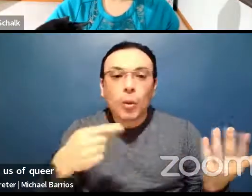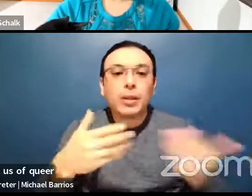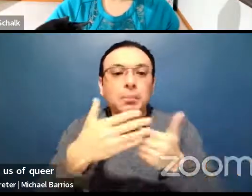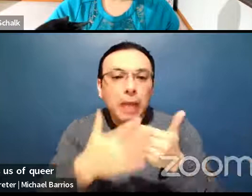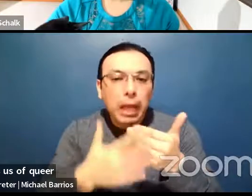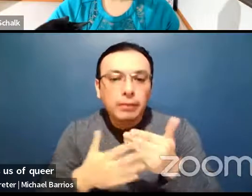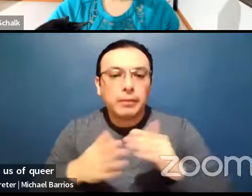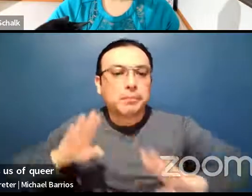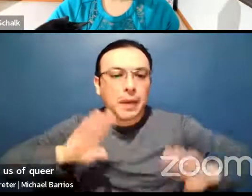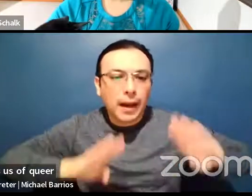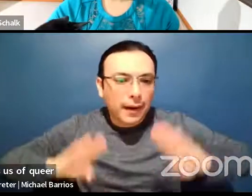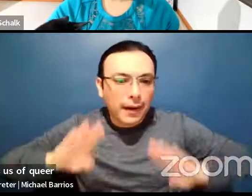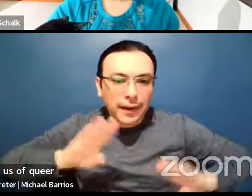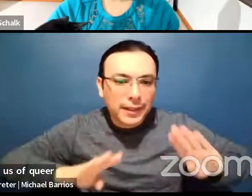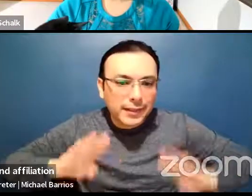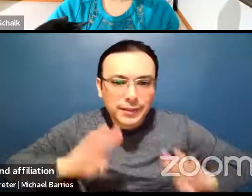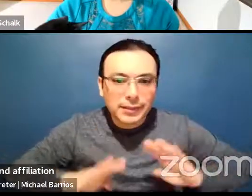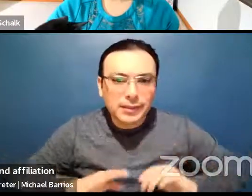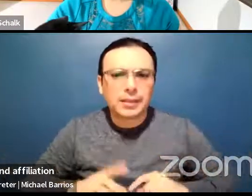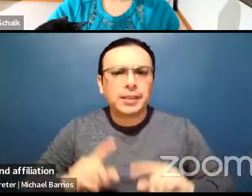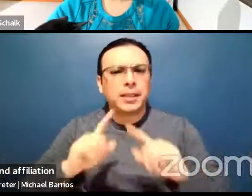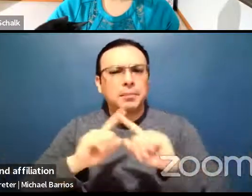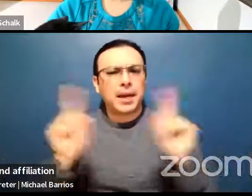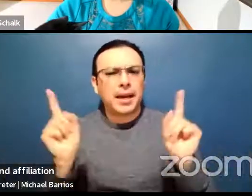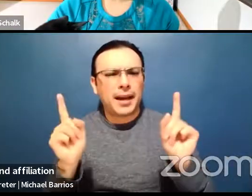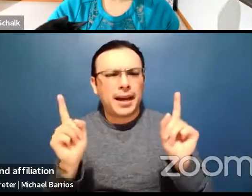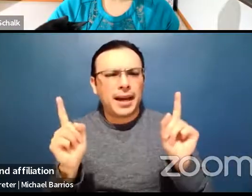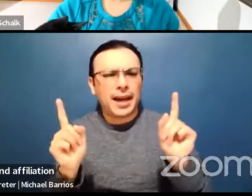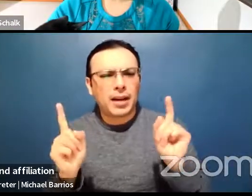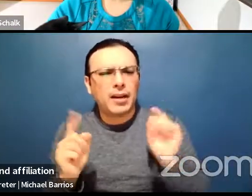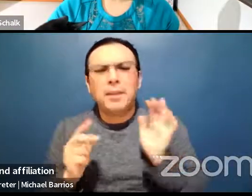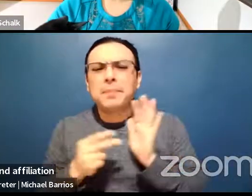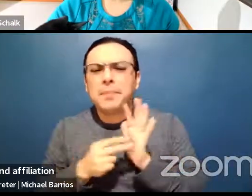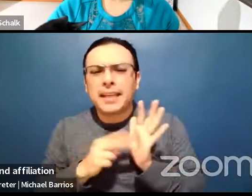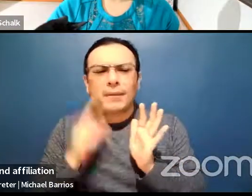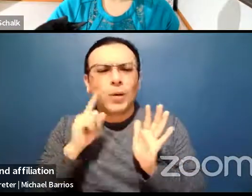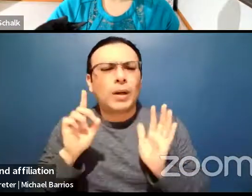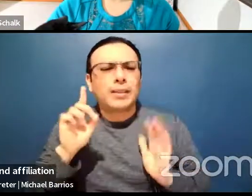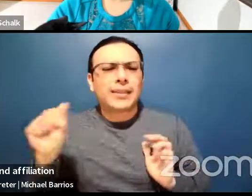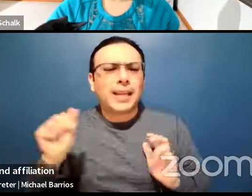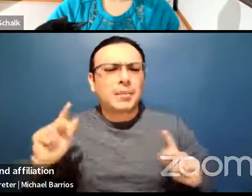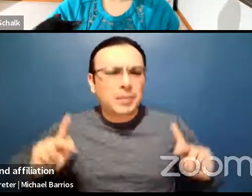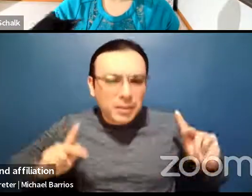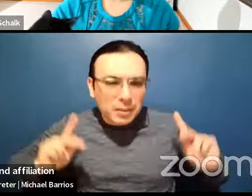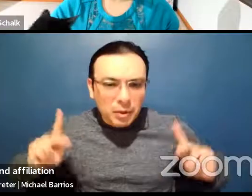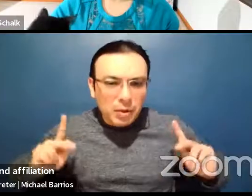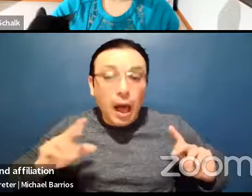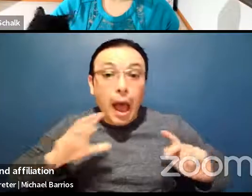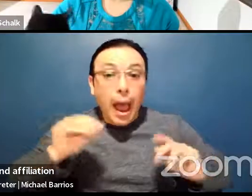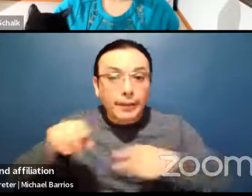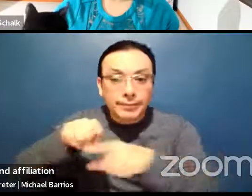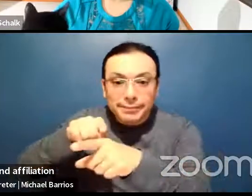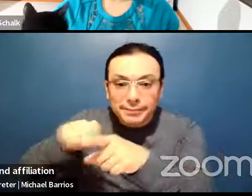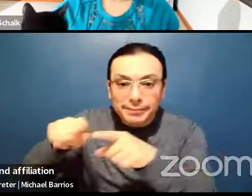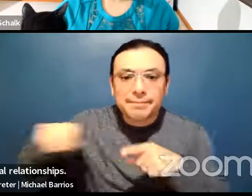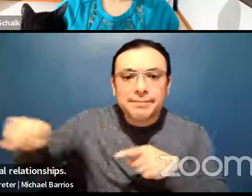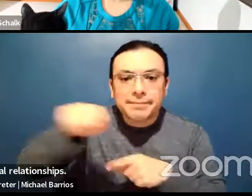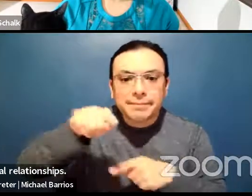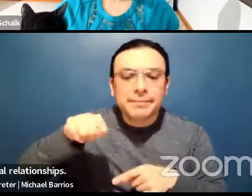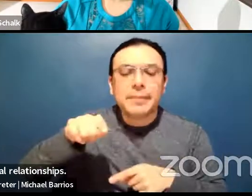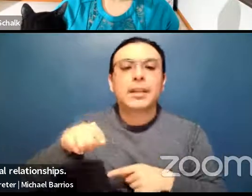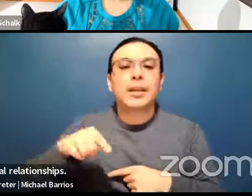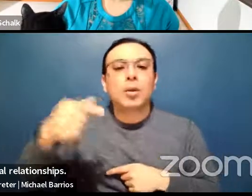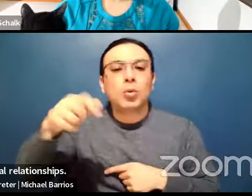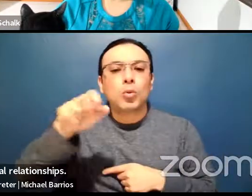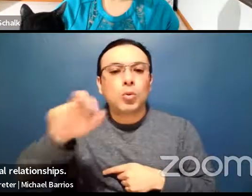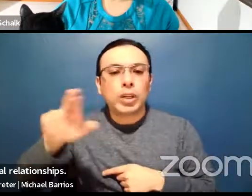relation. But what does it mean for disabled people and in particular queer and trans disabled people,